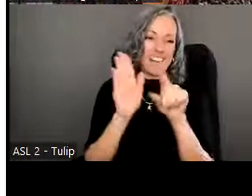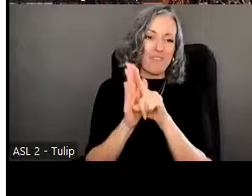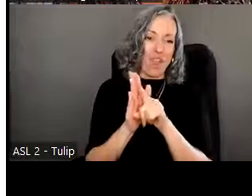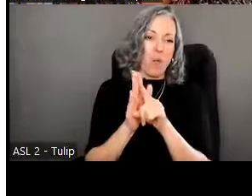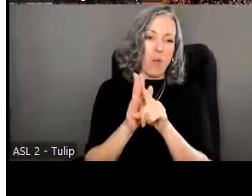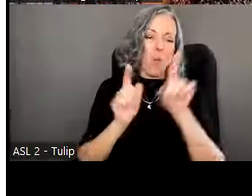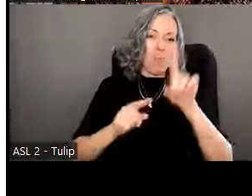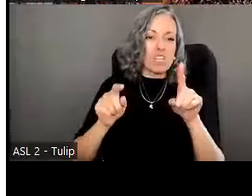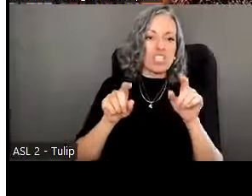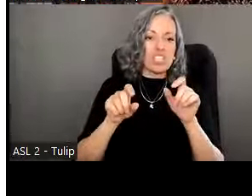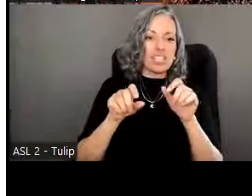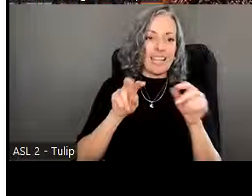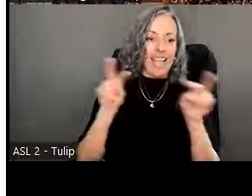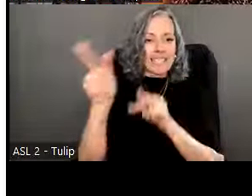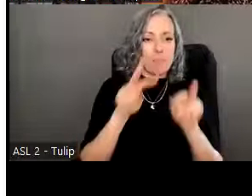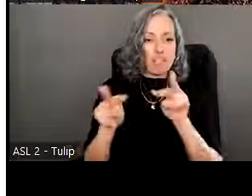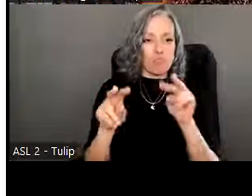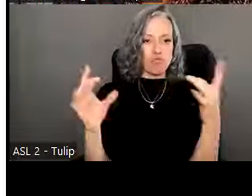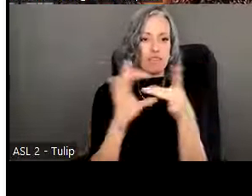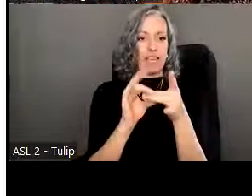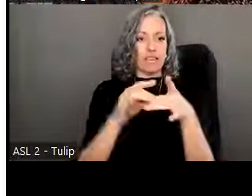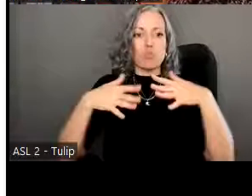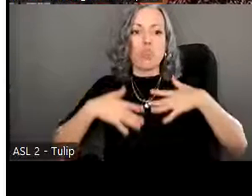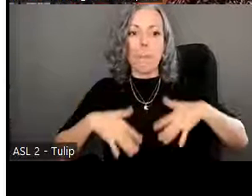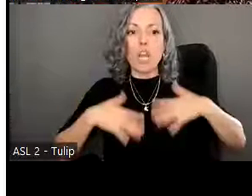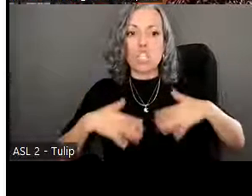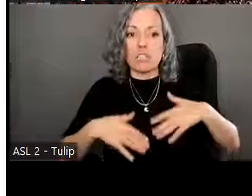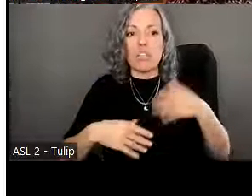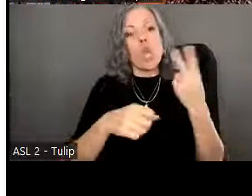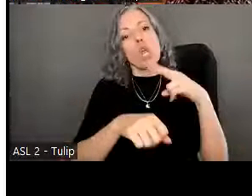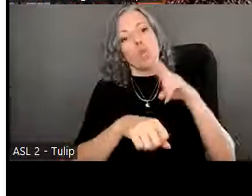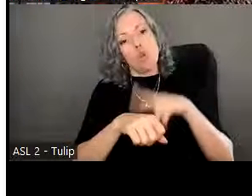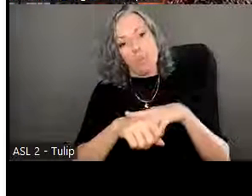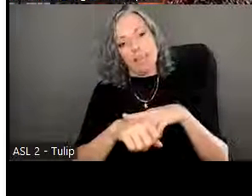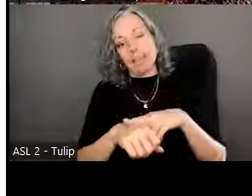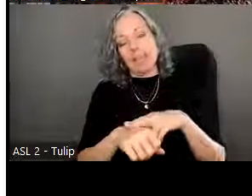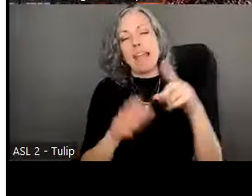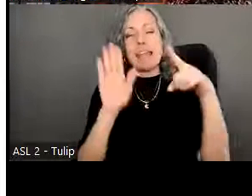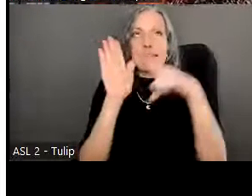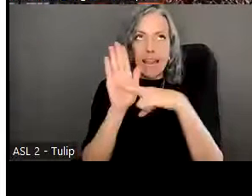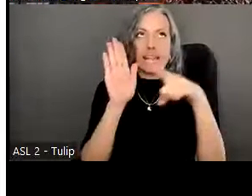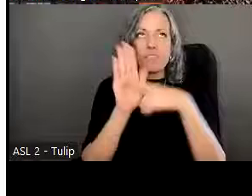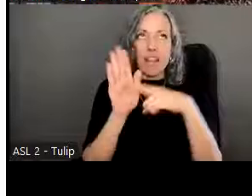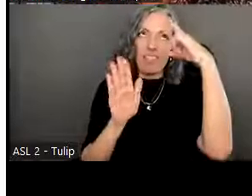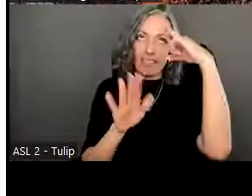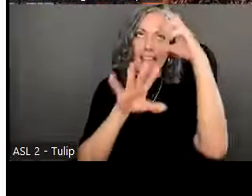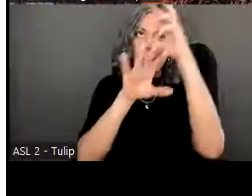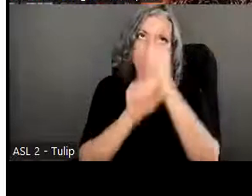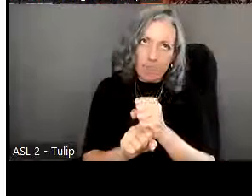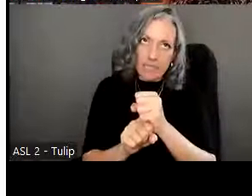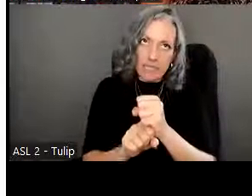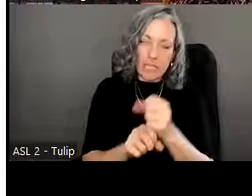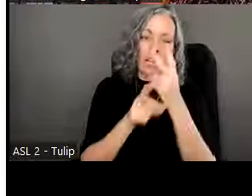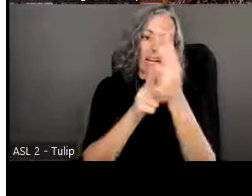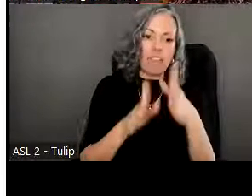aspects of caregiving are most related to the depression. And typically it's unhelpful negative thinking patterns that caregivers have